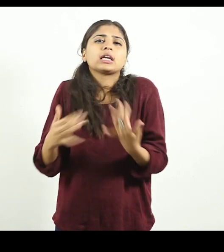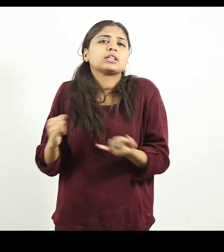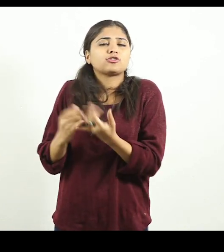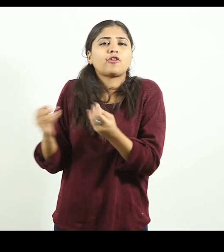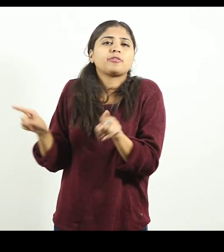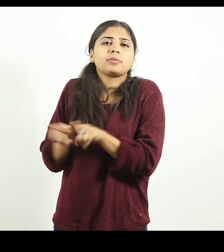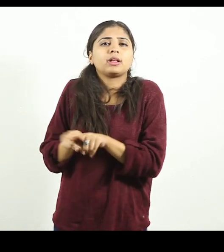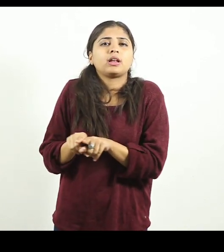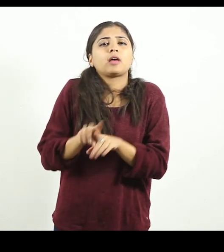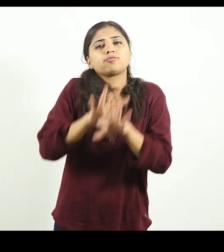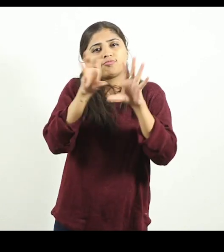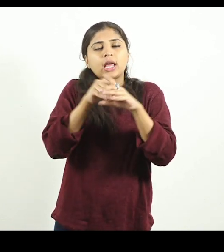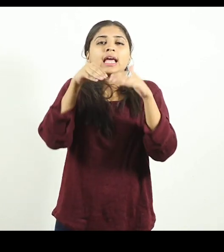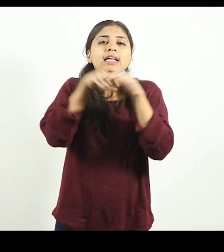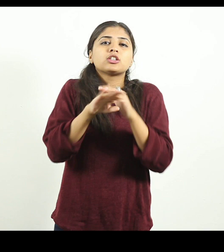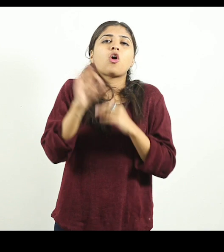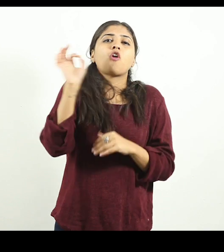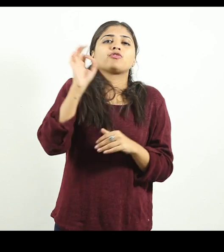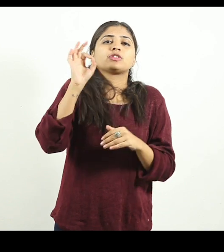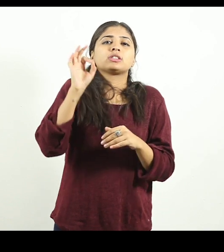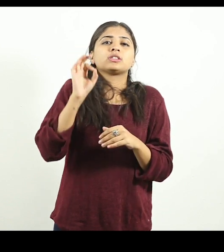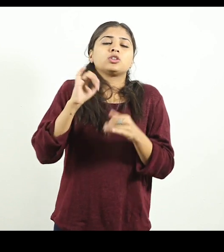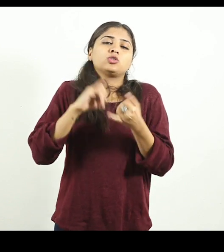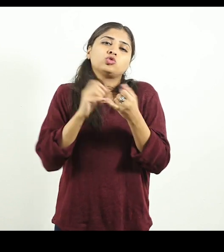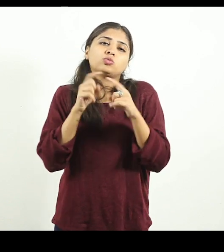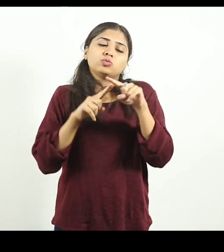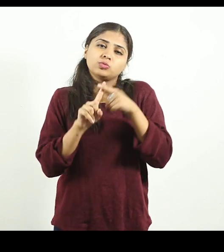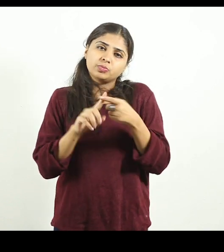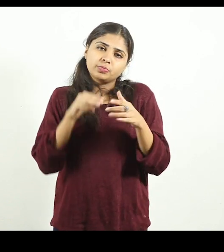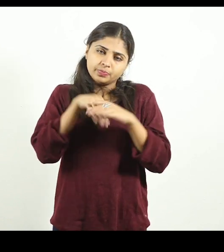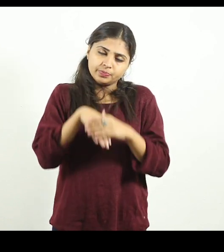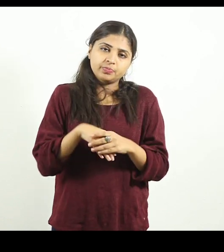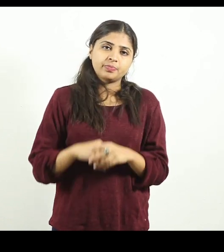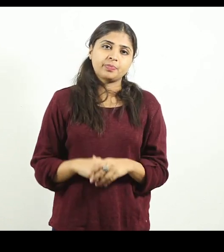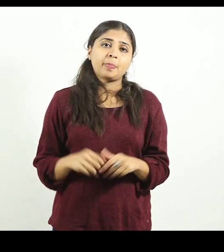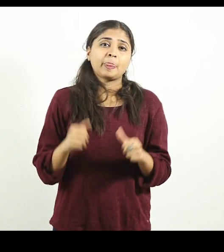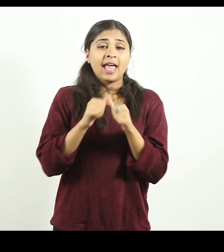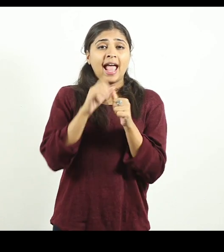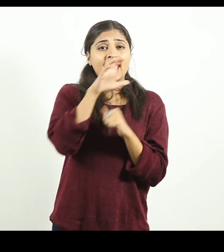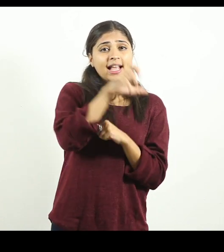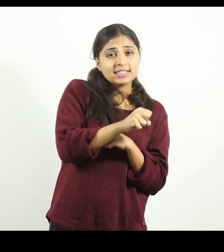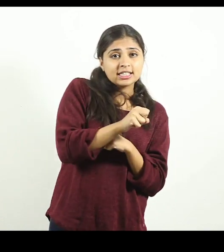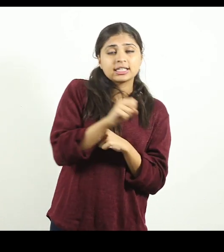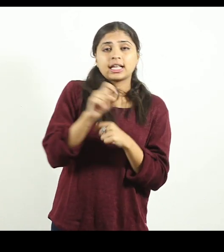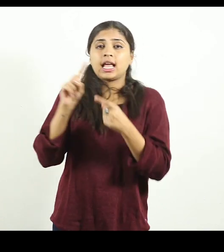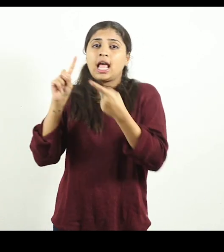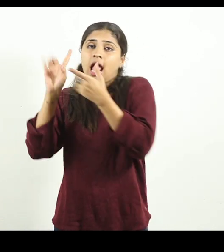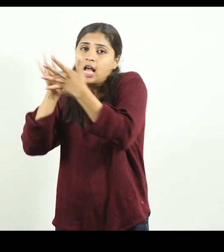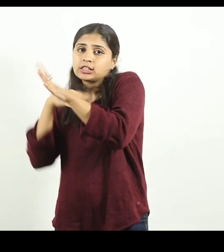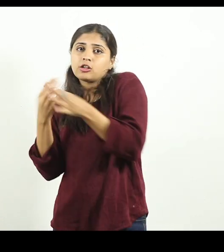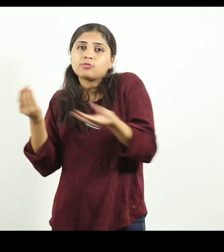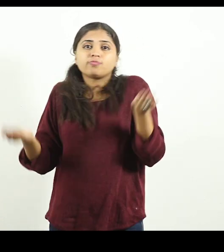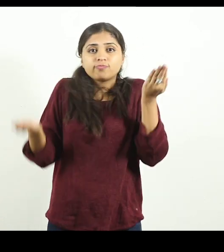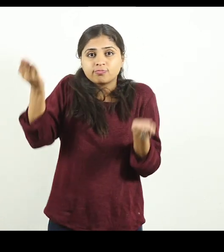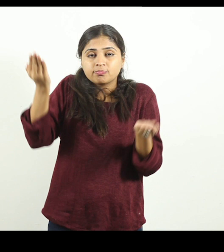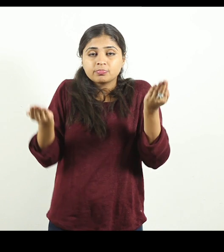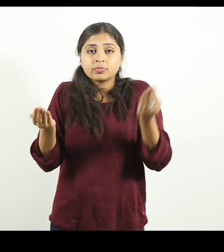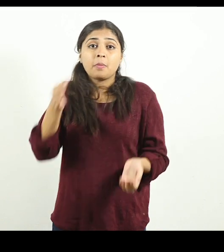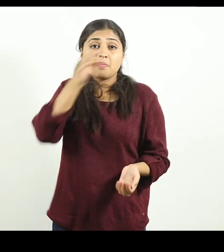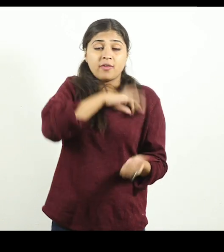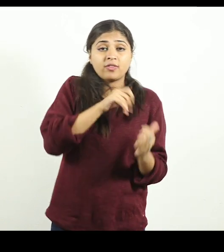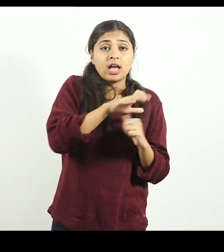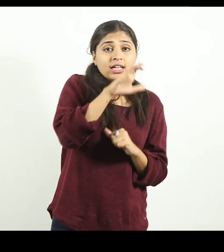package and is bundled as part of Microsoft Office. The benefits of using Access as compared with